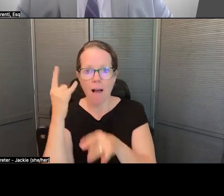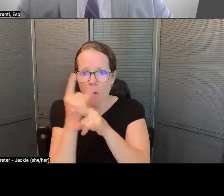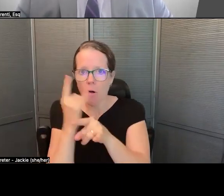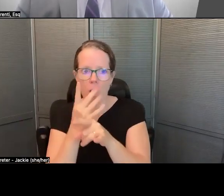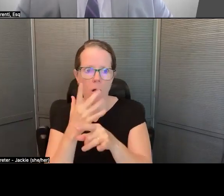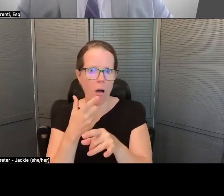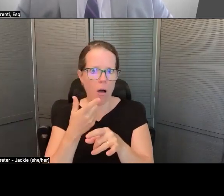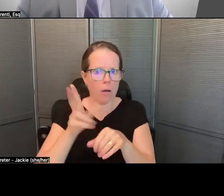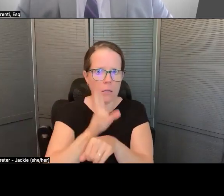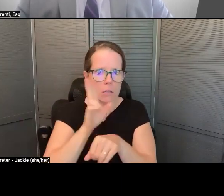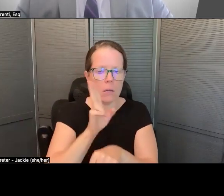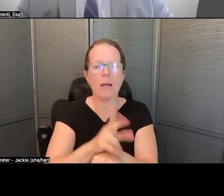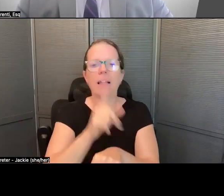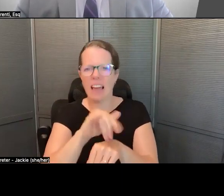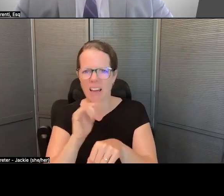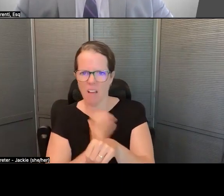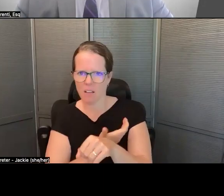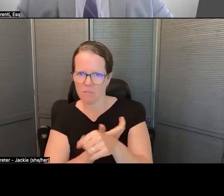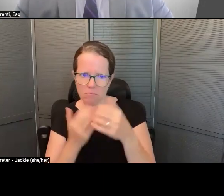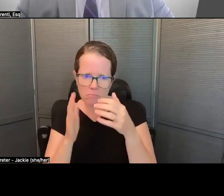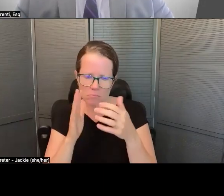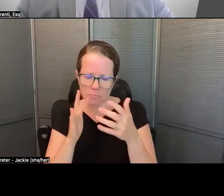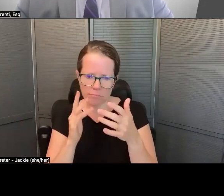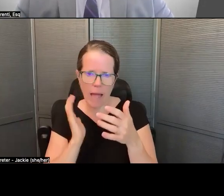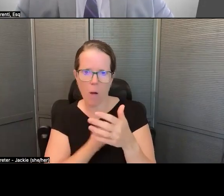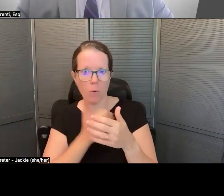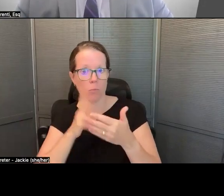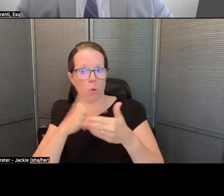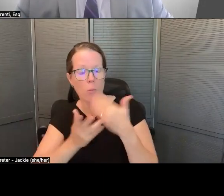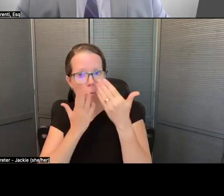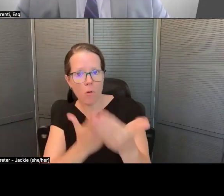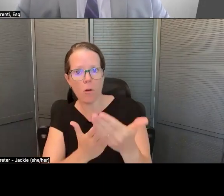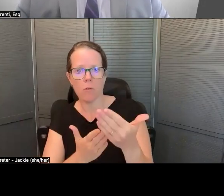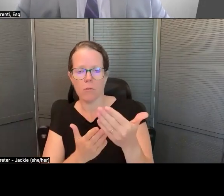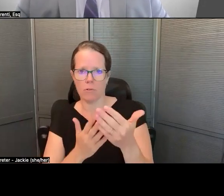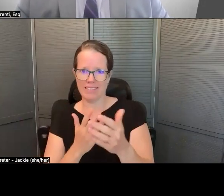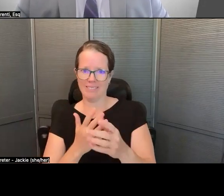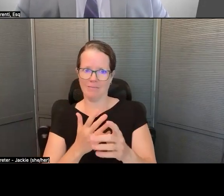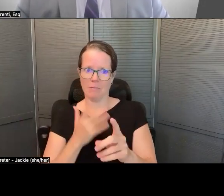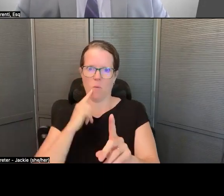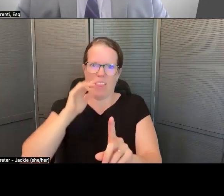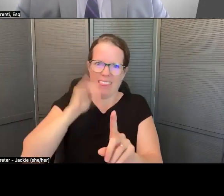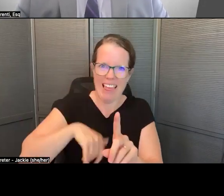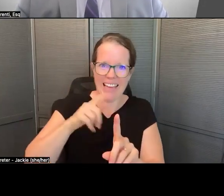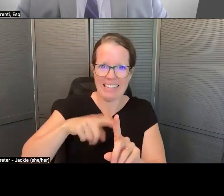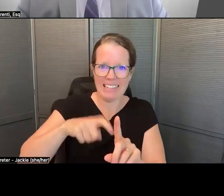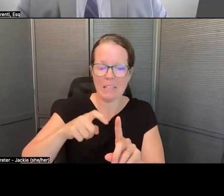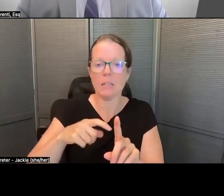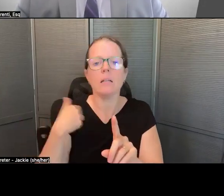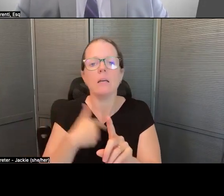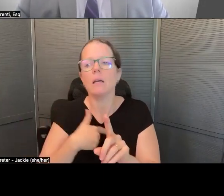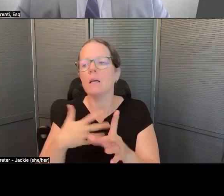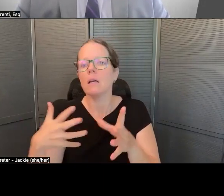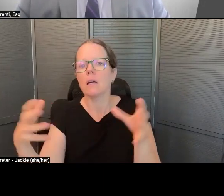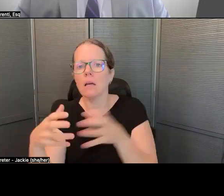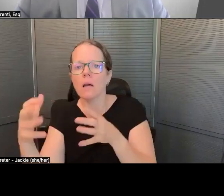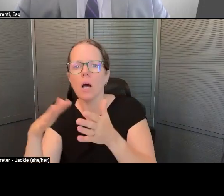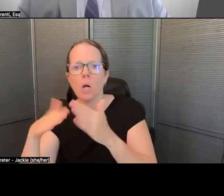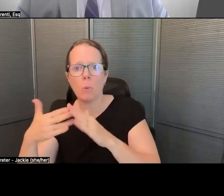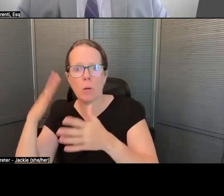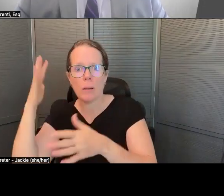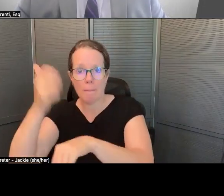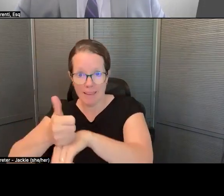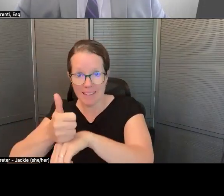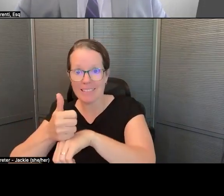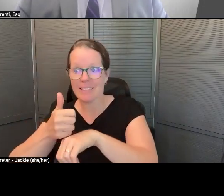to address those through healthcare providers and community-based resources before we try to engage people in services in the Community Justice